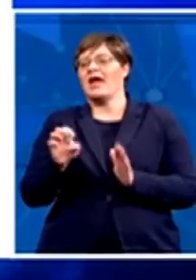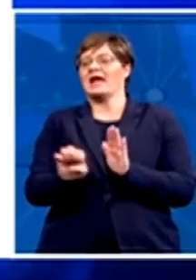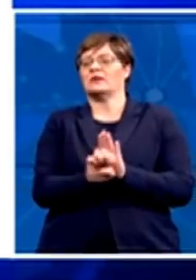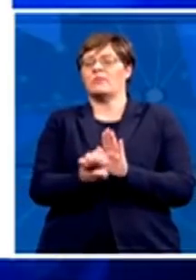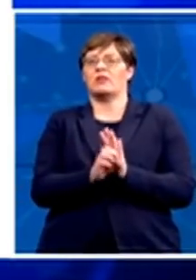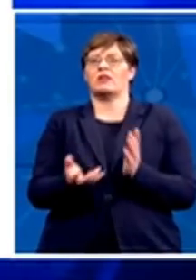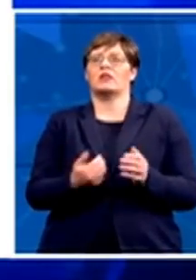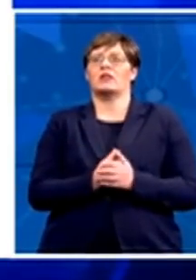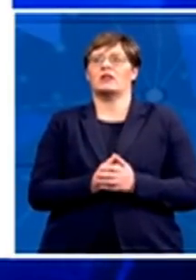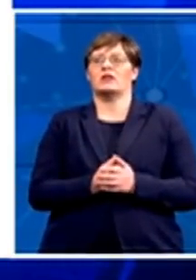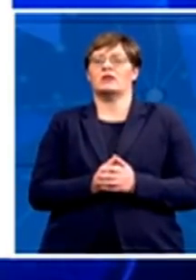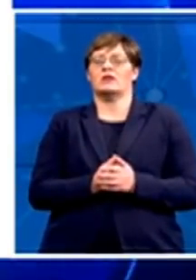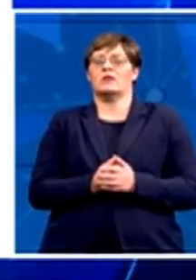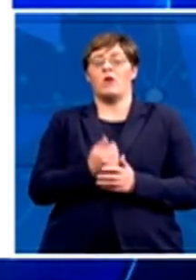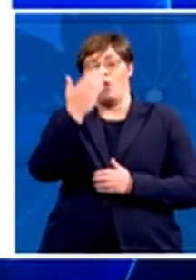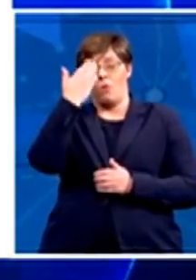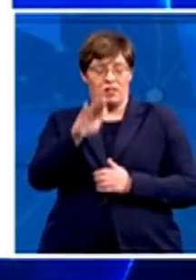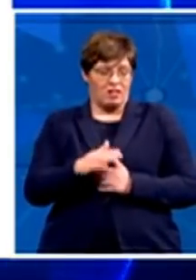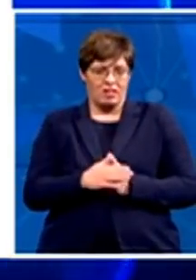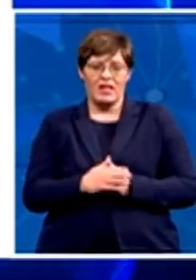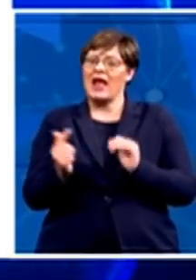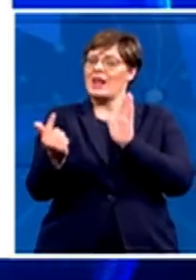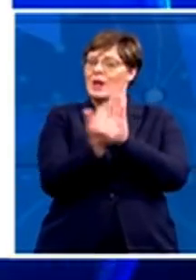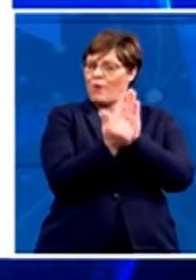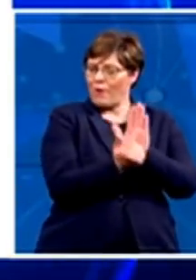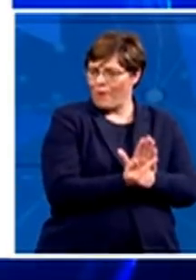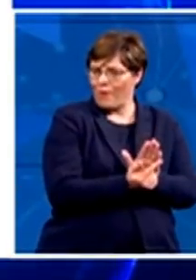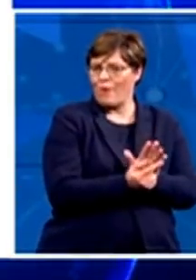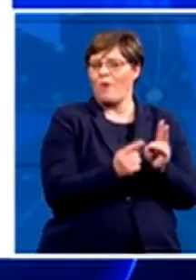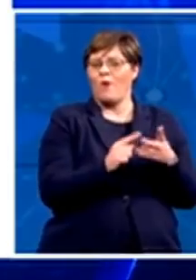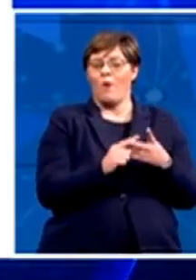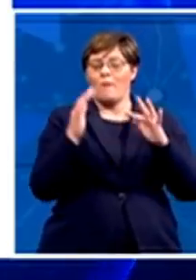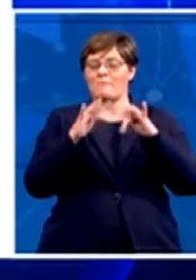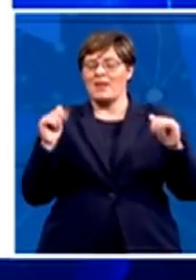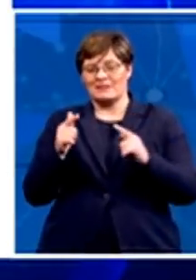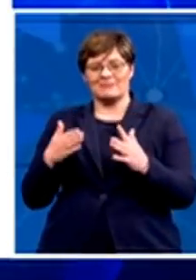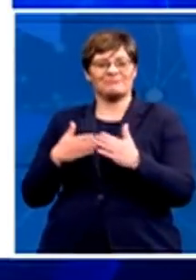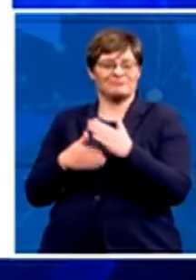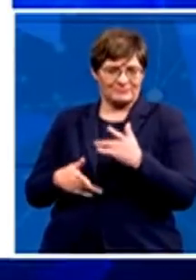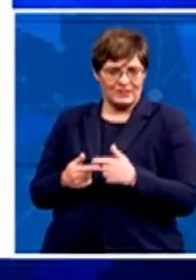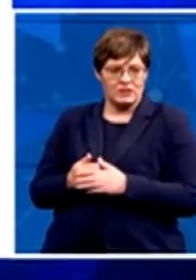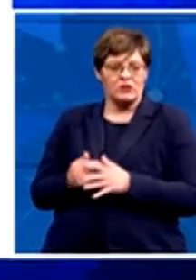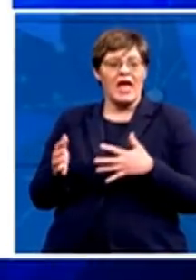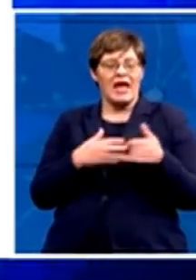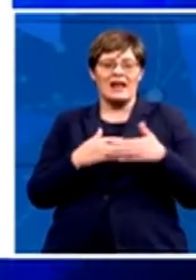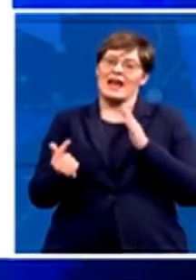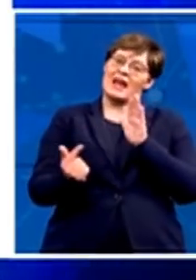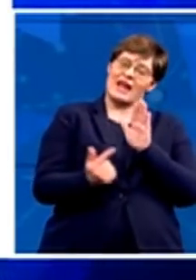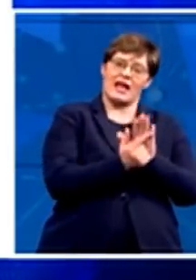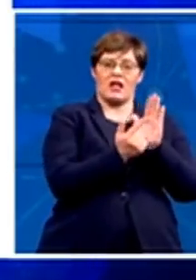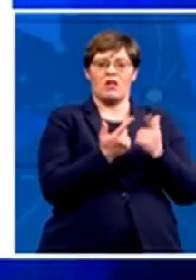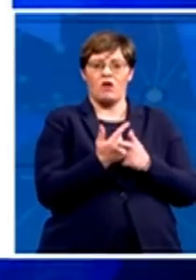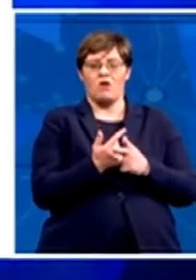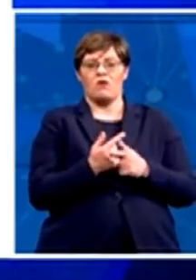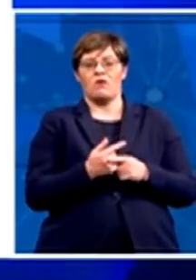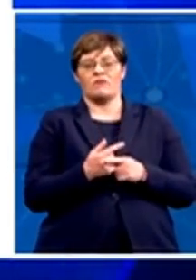be legislation heading Parliament's way dealing with the legalization of polyandry, which is the right of women